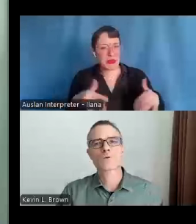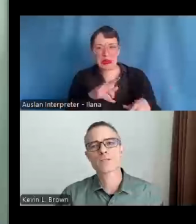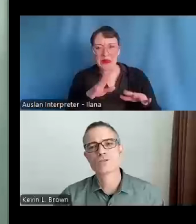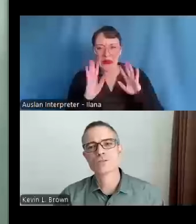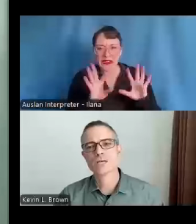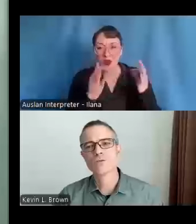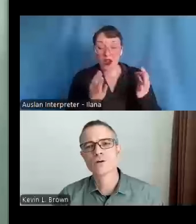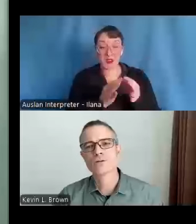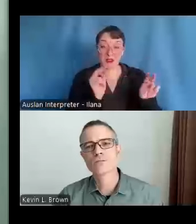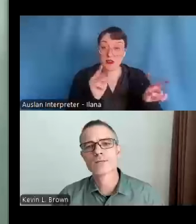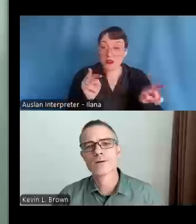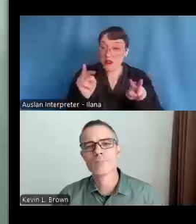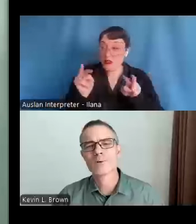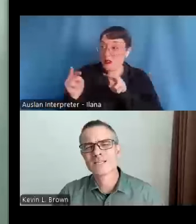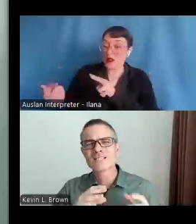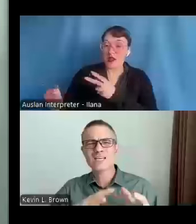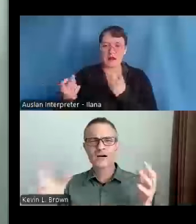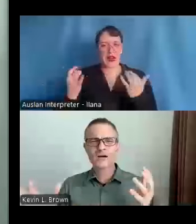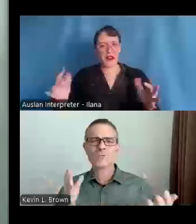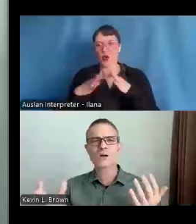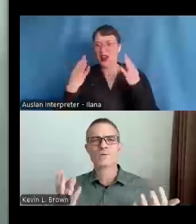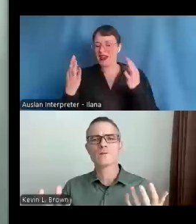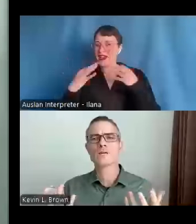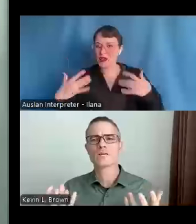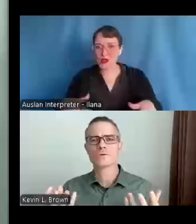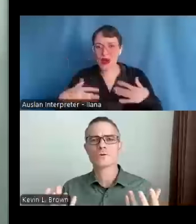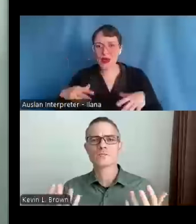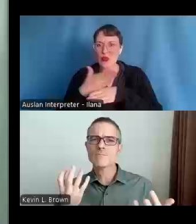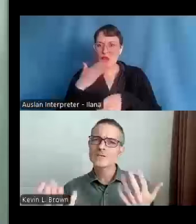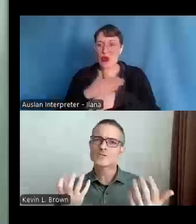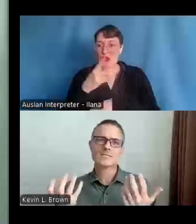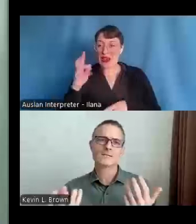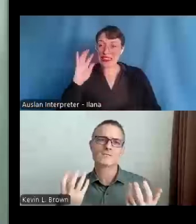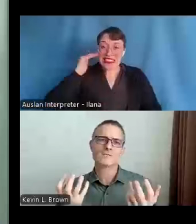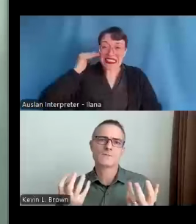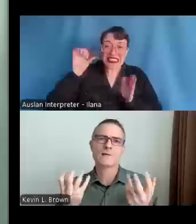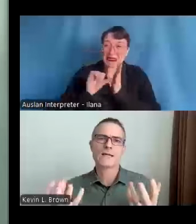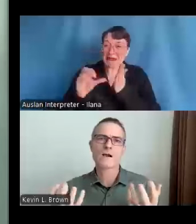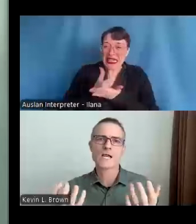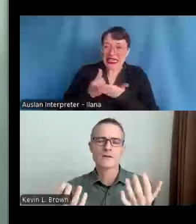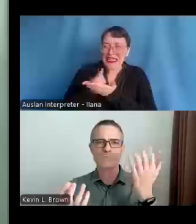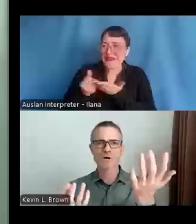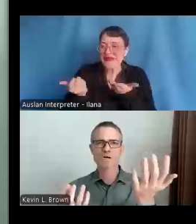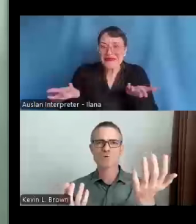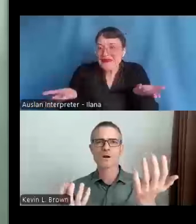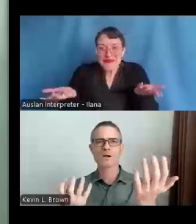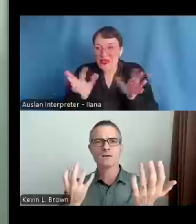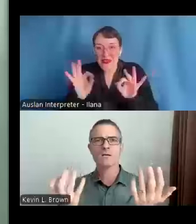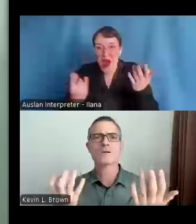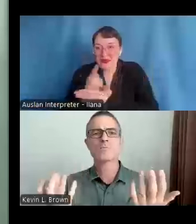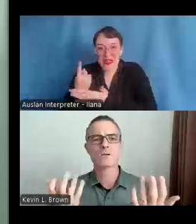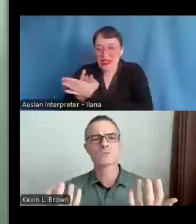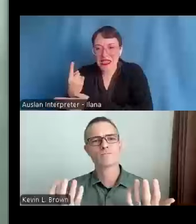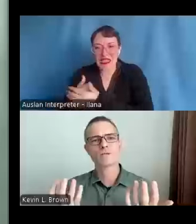tons of organizations like yours, but then seeing the unremarkable fundraising results, something just didn't click, right? You had remarkable work,